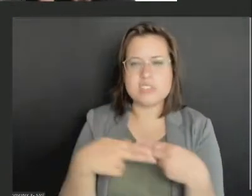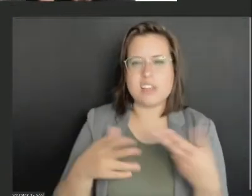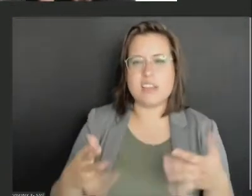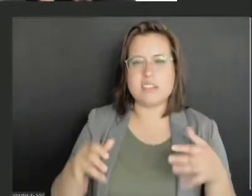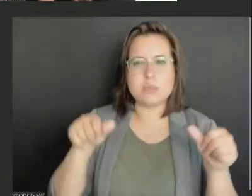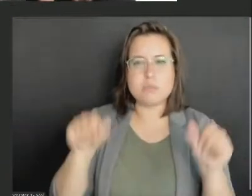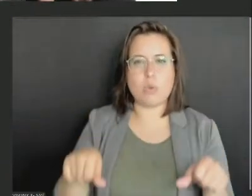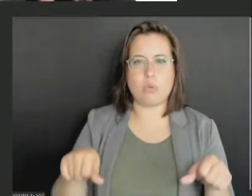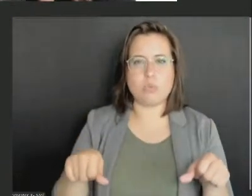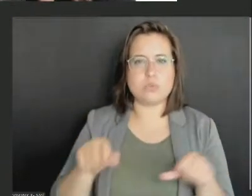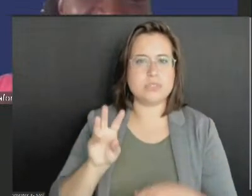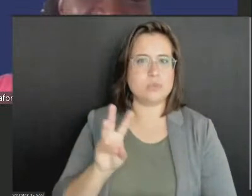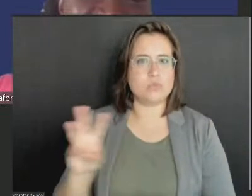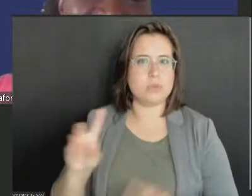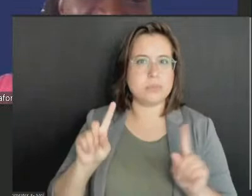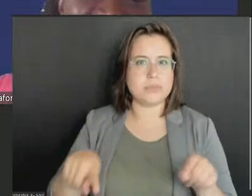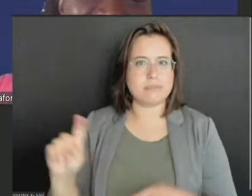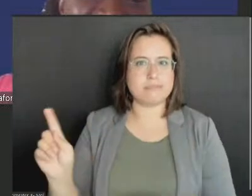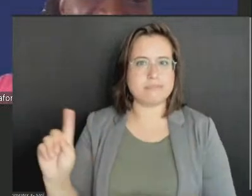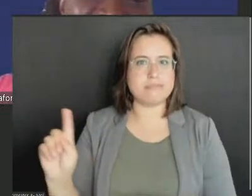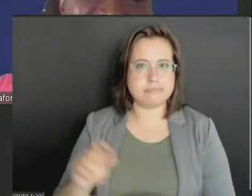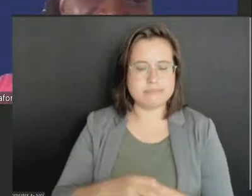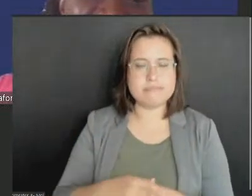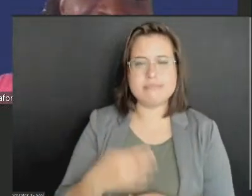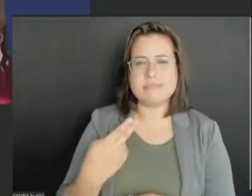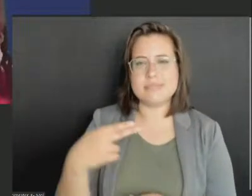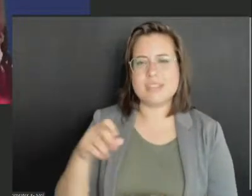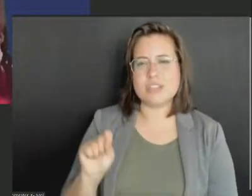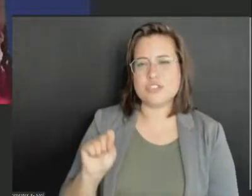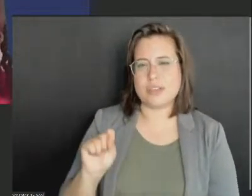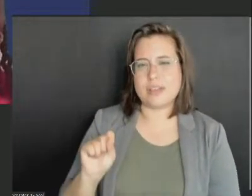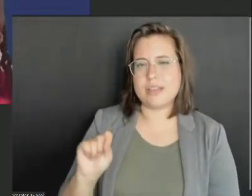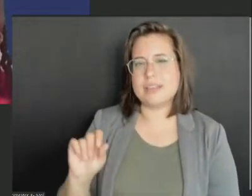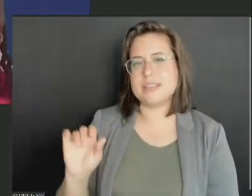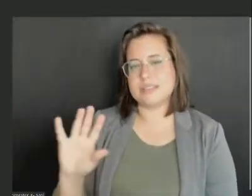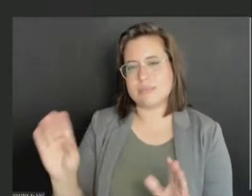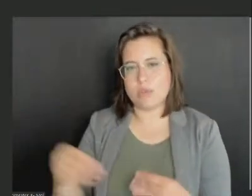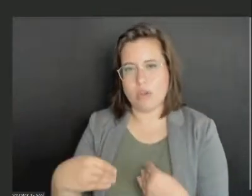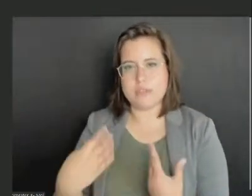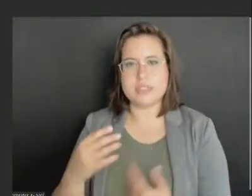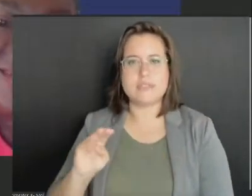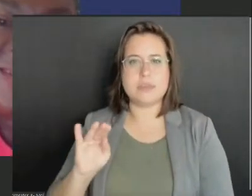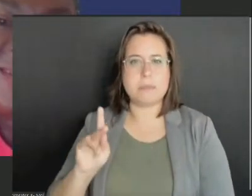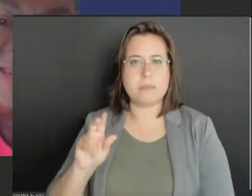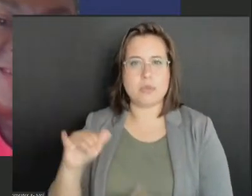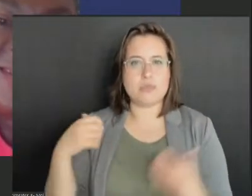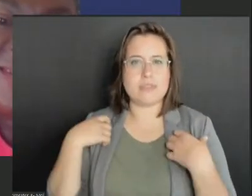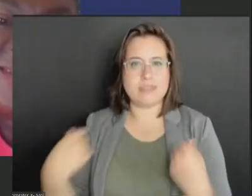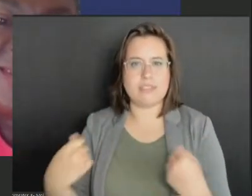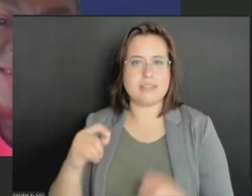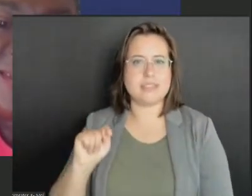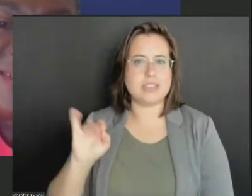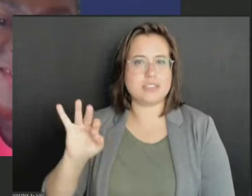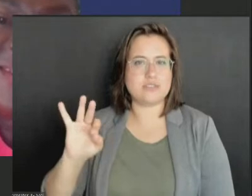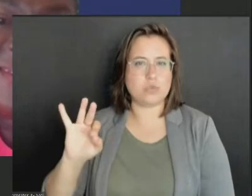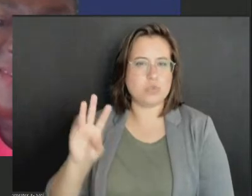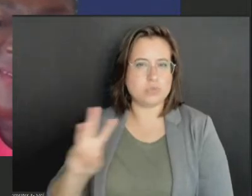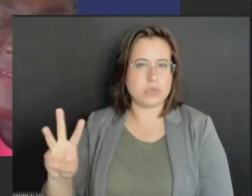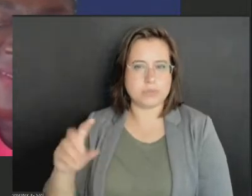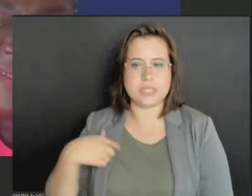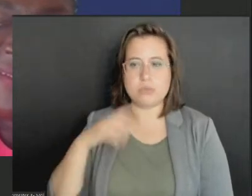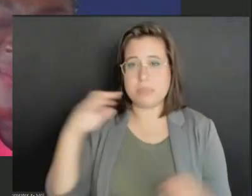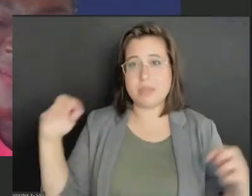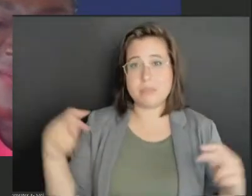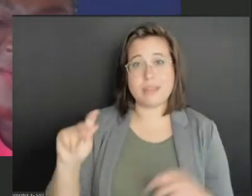on the website. You can find that through HHS and the Office of Minority Health and the task force site. It will reconvene in